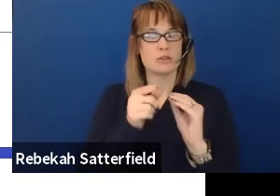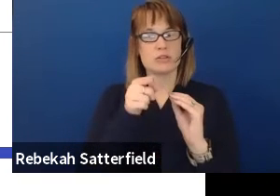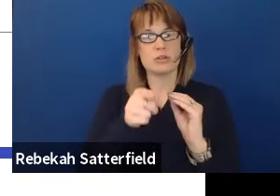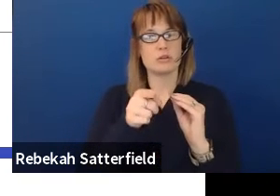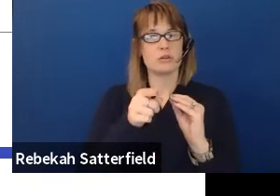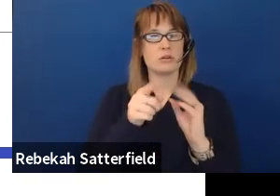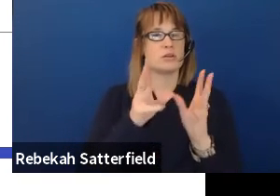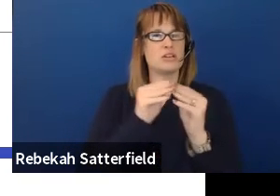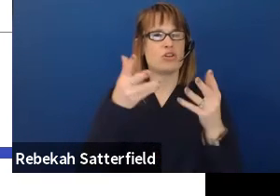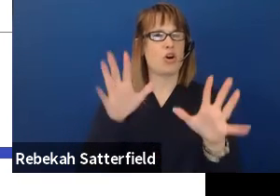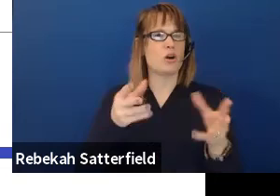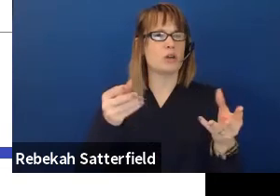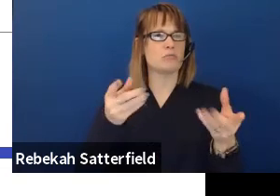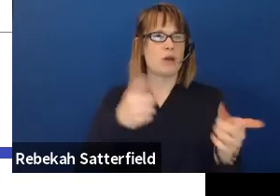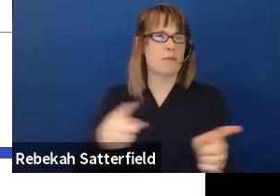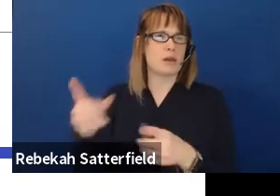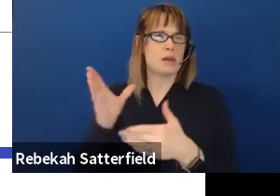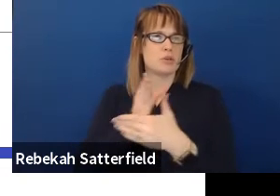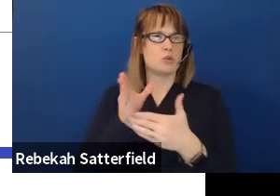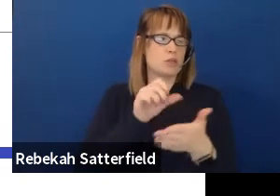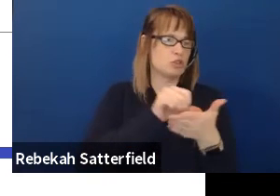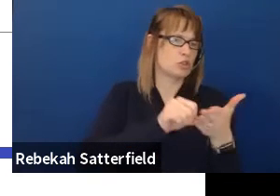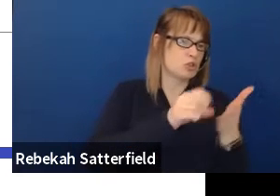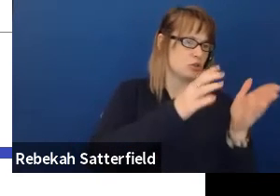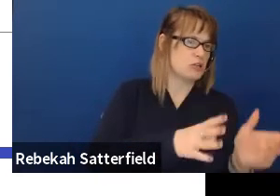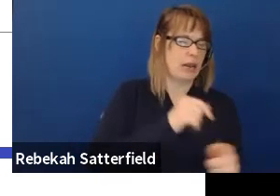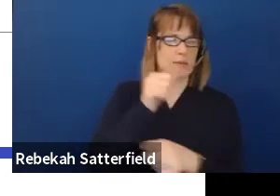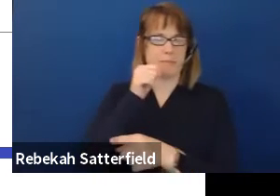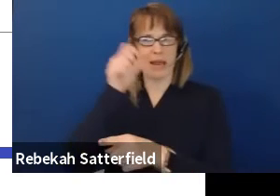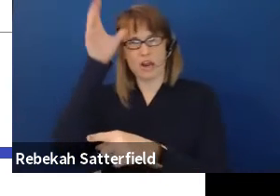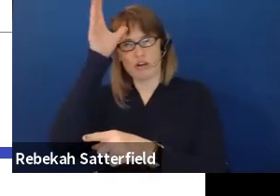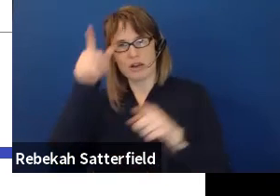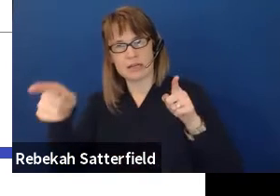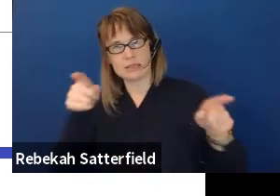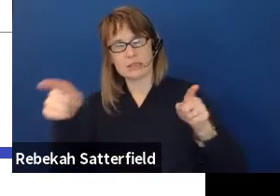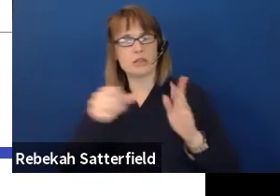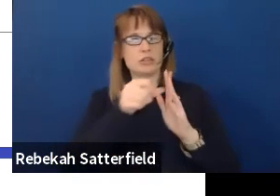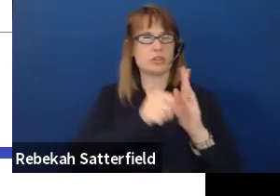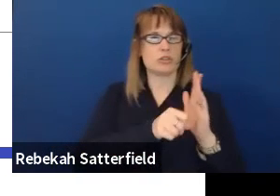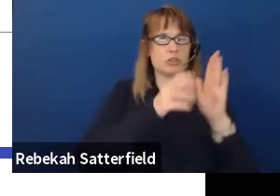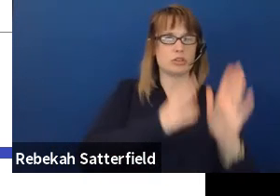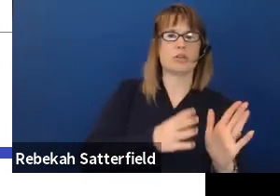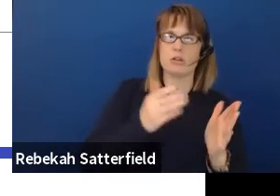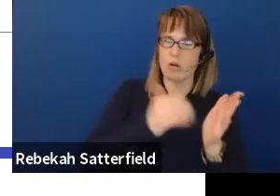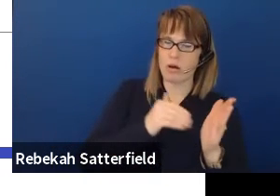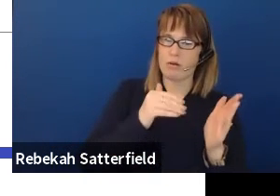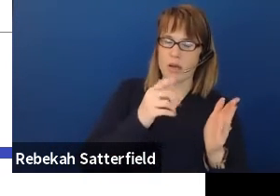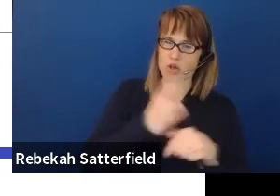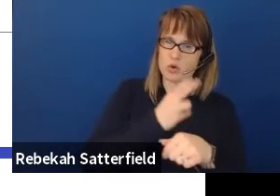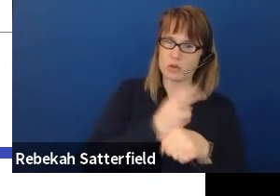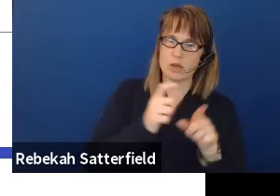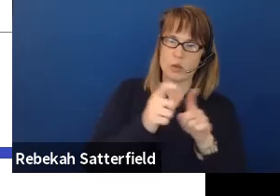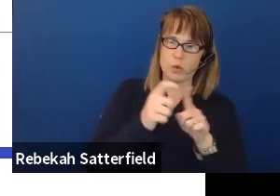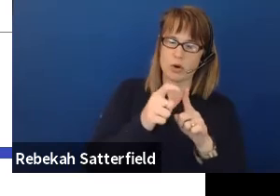being conducted between a surgeon and the parent of a child. And he kept on using the term gallbladder in Spanish instead